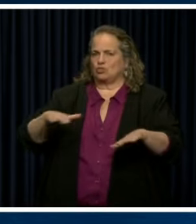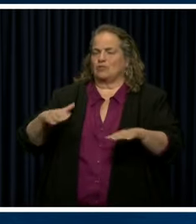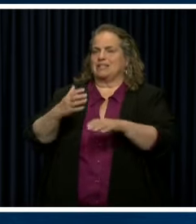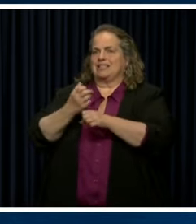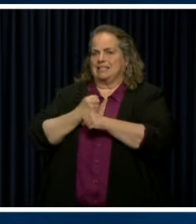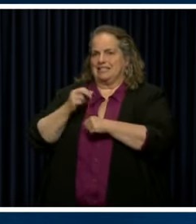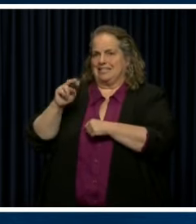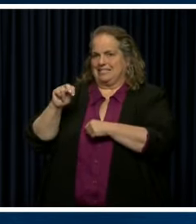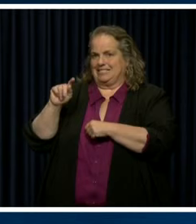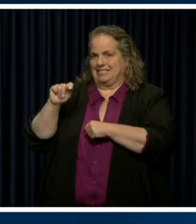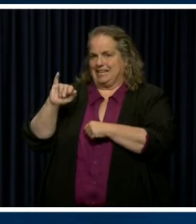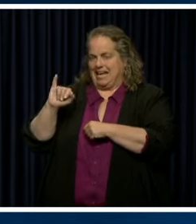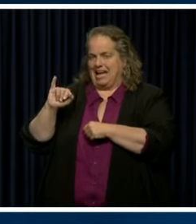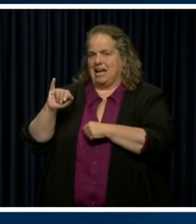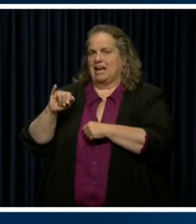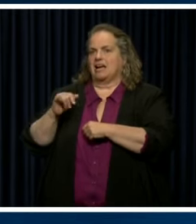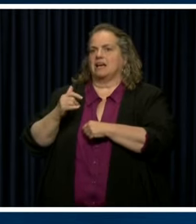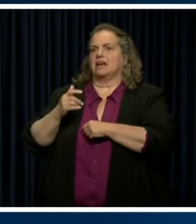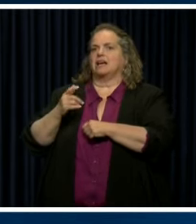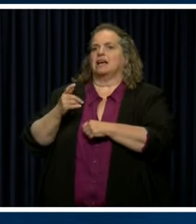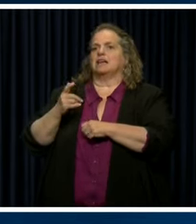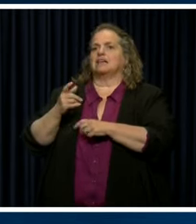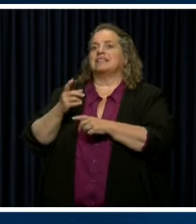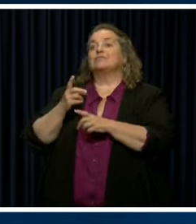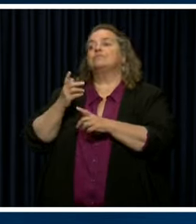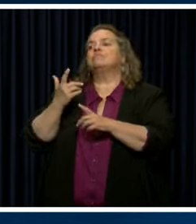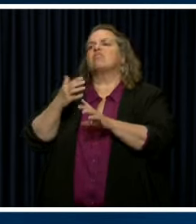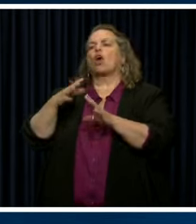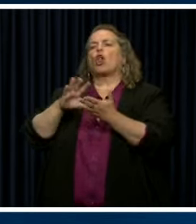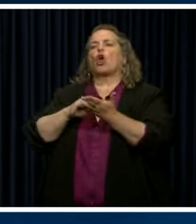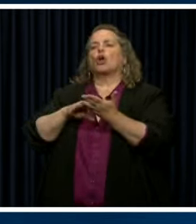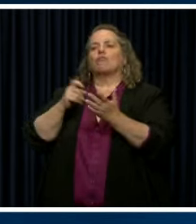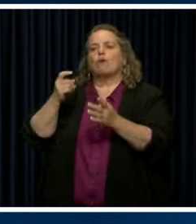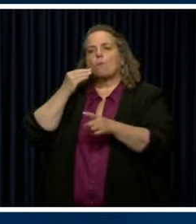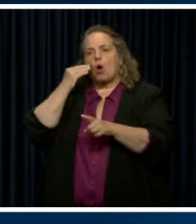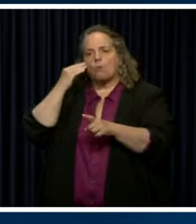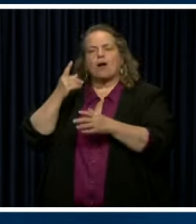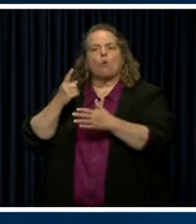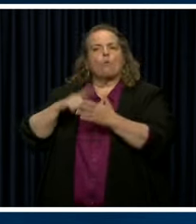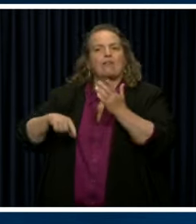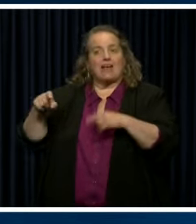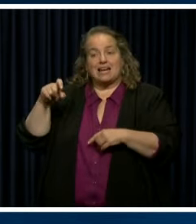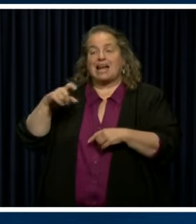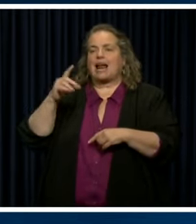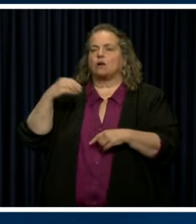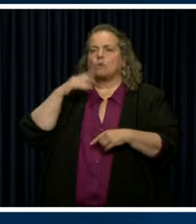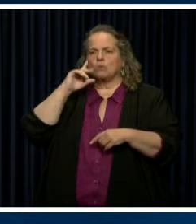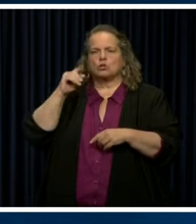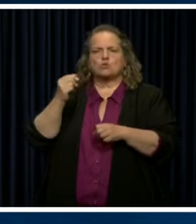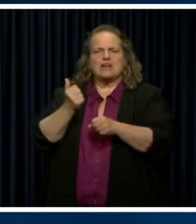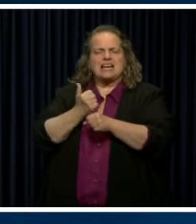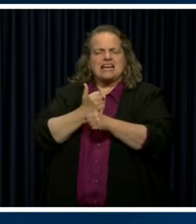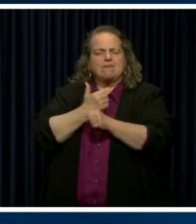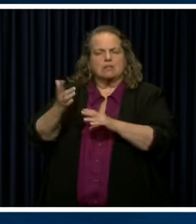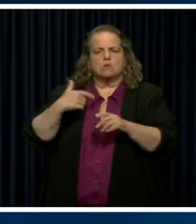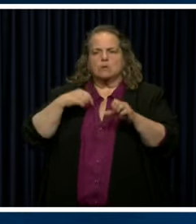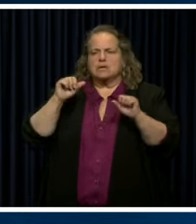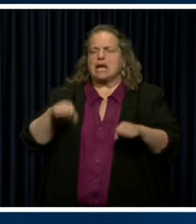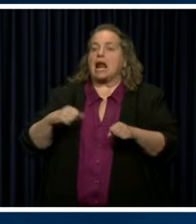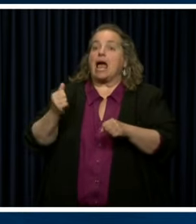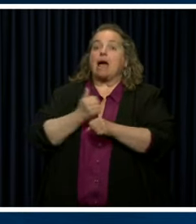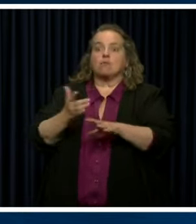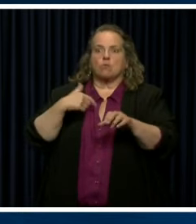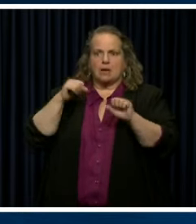NTI, the distance learning that they need, and then we're going to do everything that we can, everything to be ready to go back to